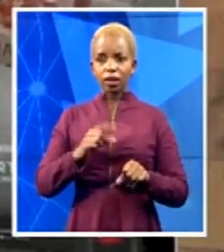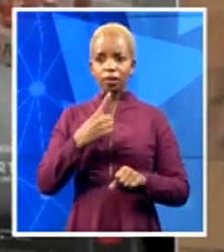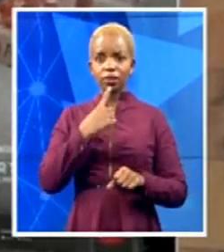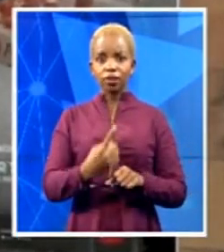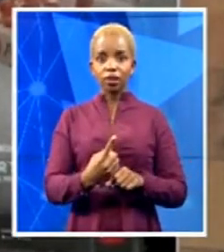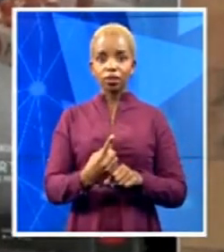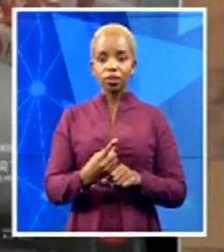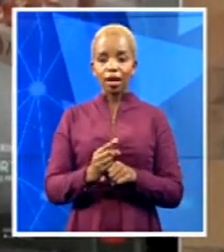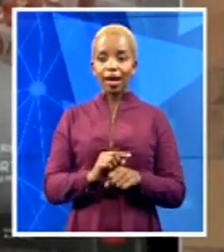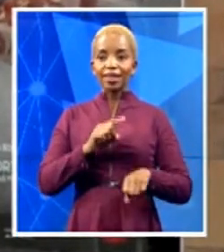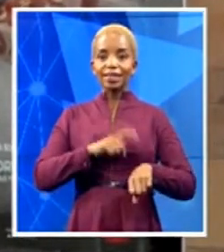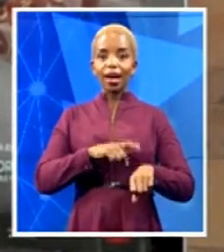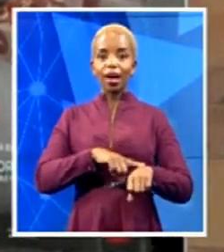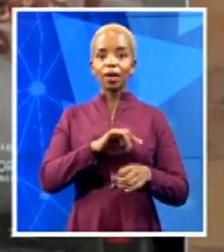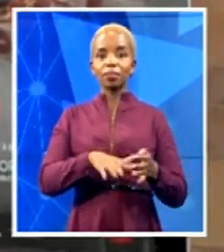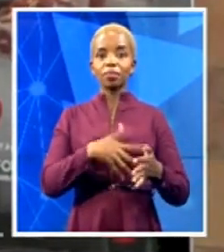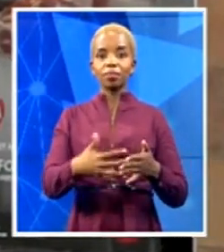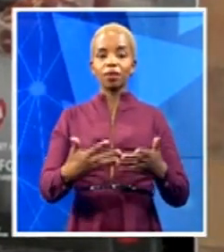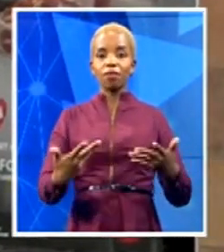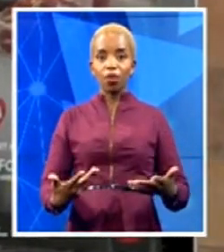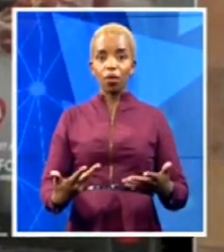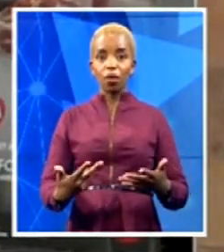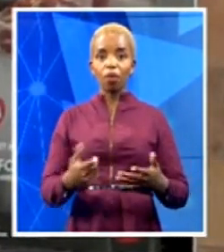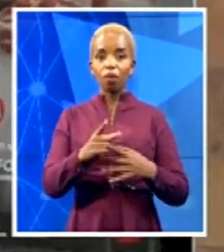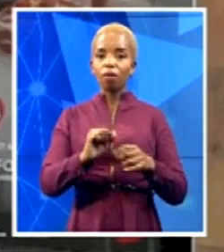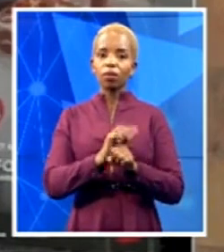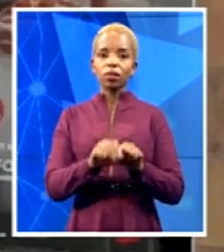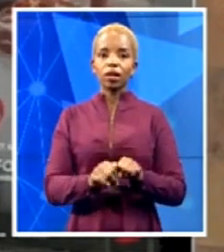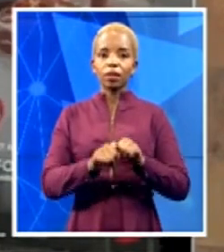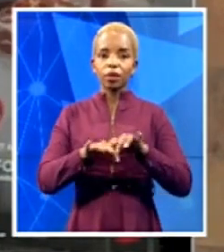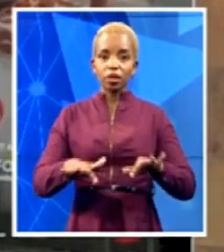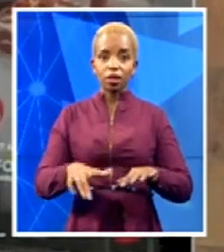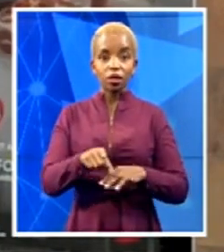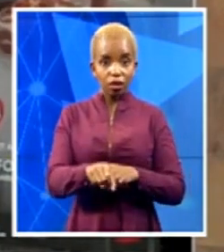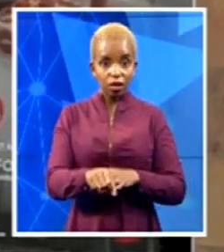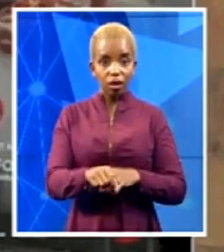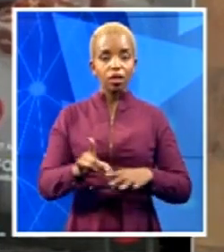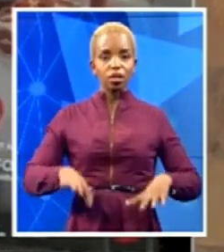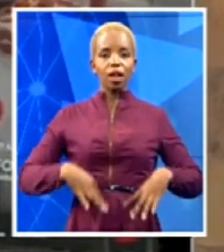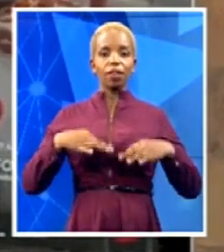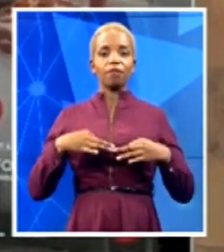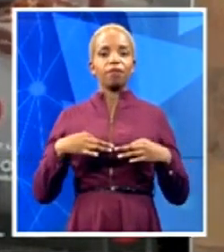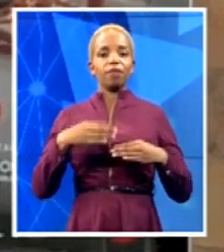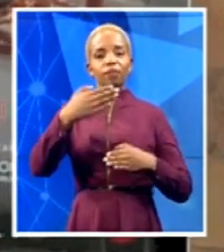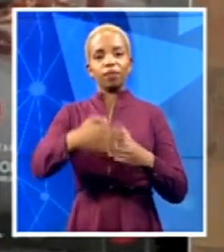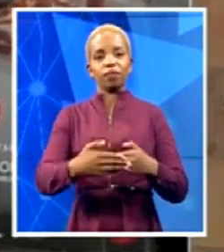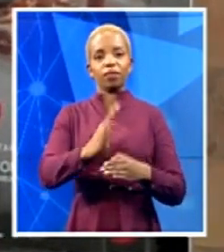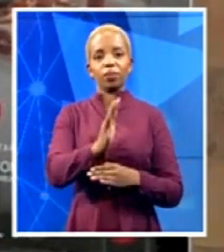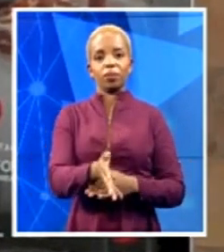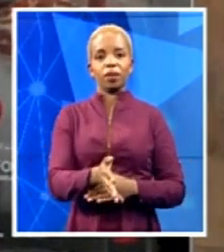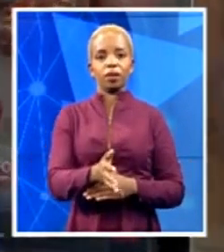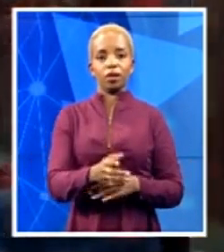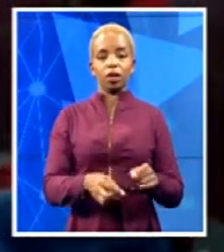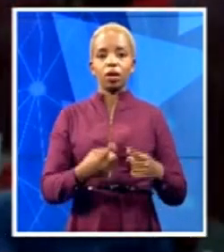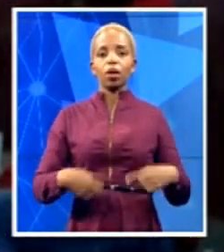own timeline. And if we then accept that as a reality of our time, we then need to figure a way, how do we do that in a way in which you